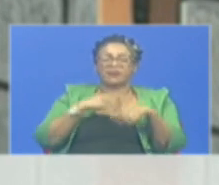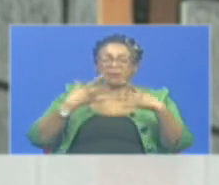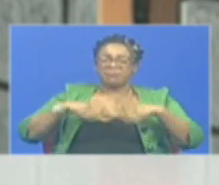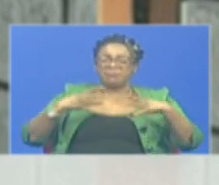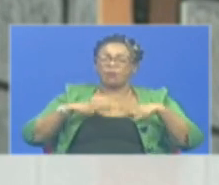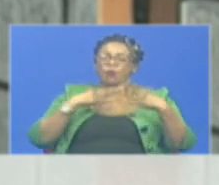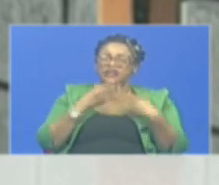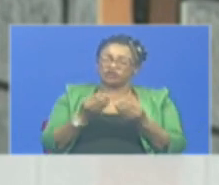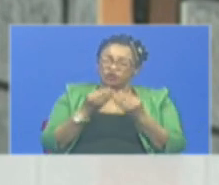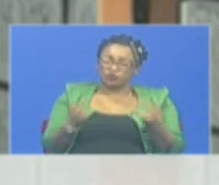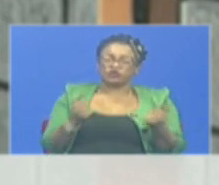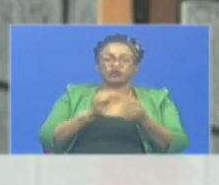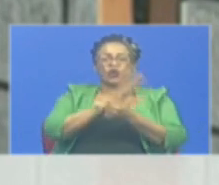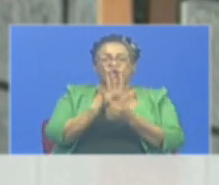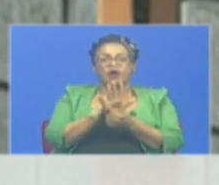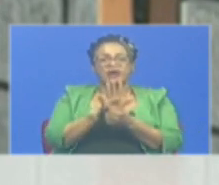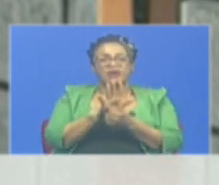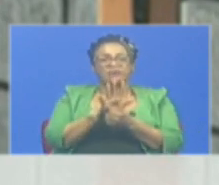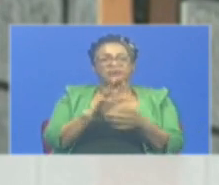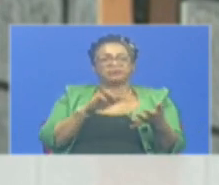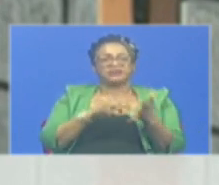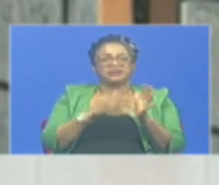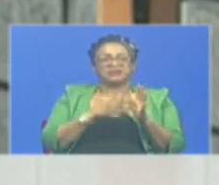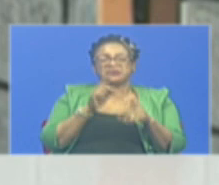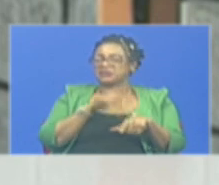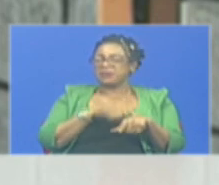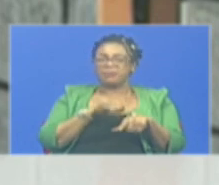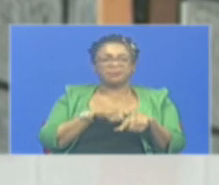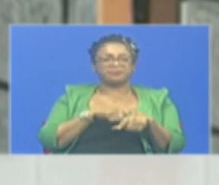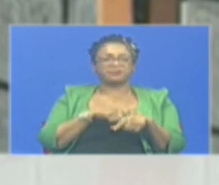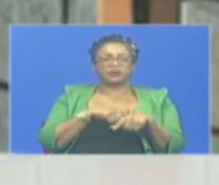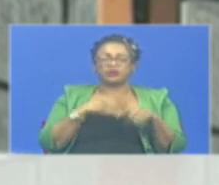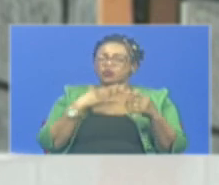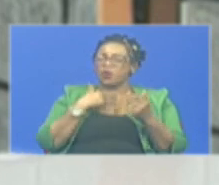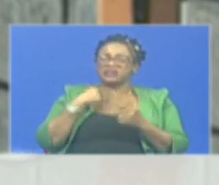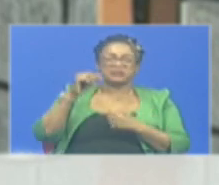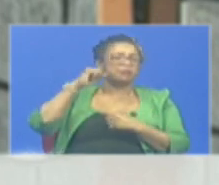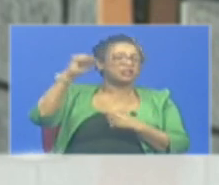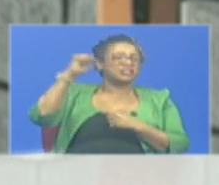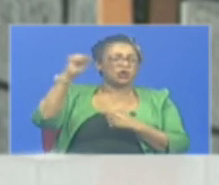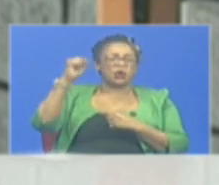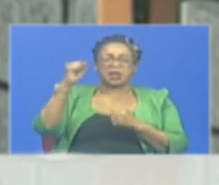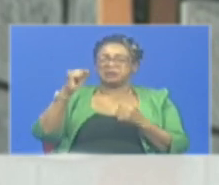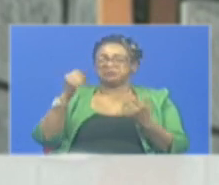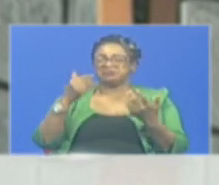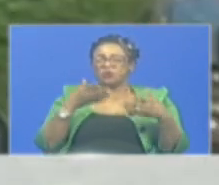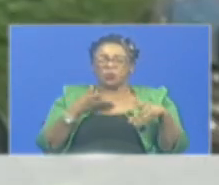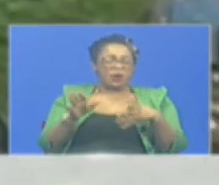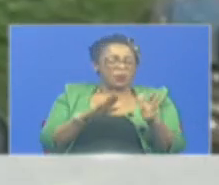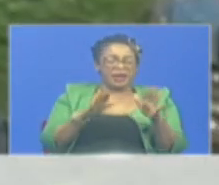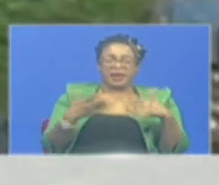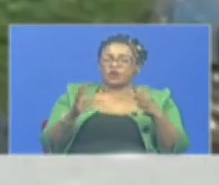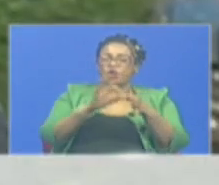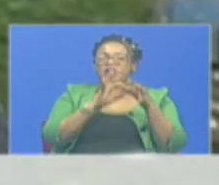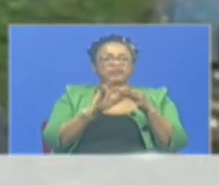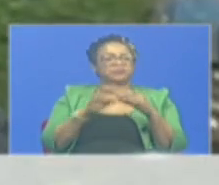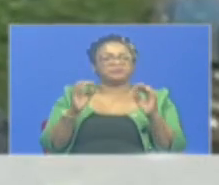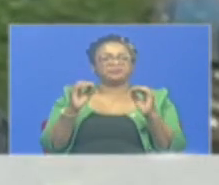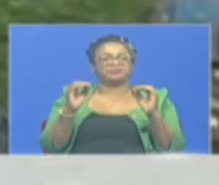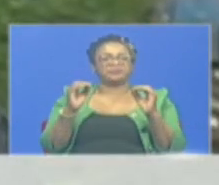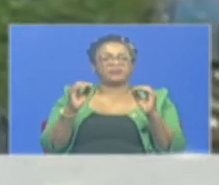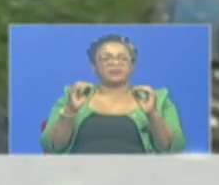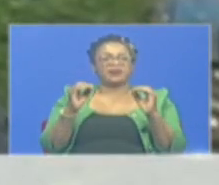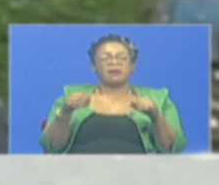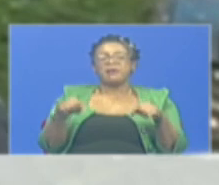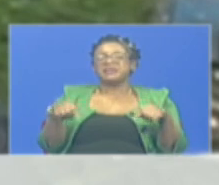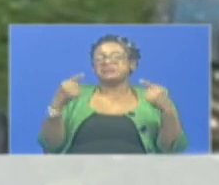Corona. It might not be the time to look for political realignments and coalitions. Intimidating leaders will